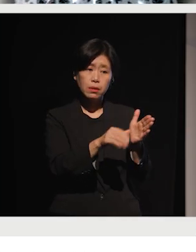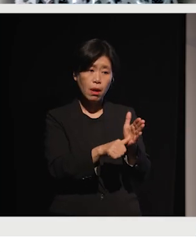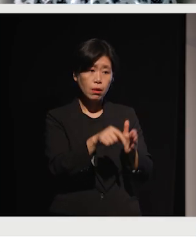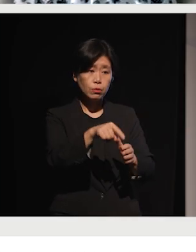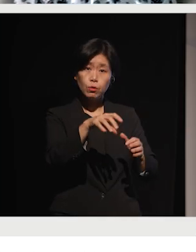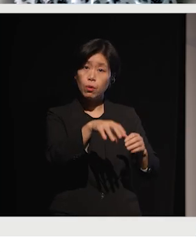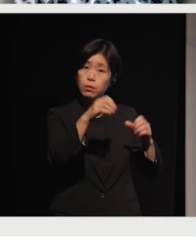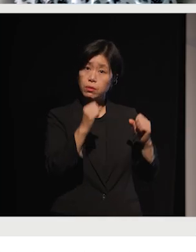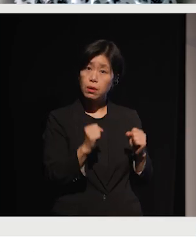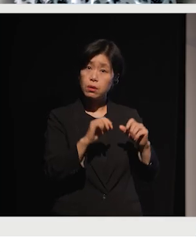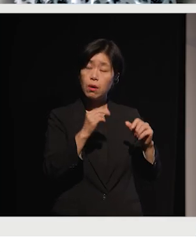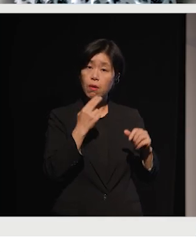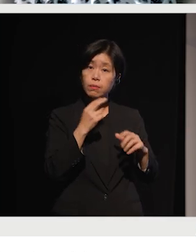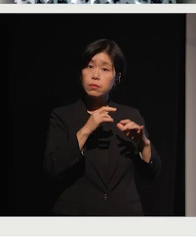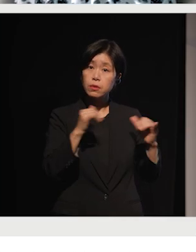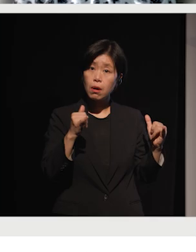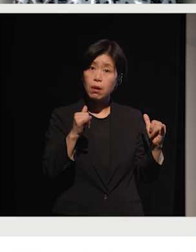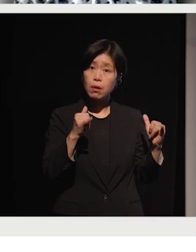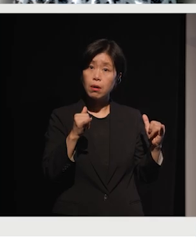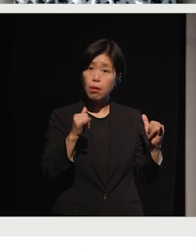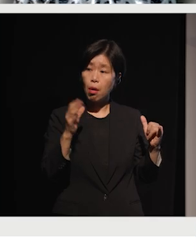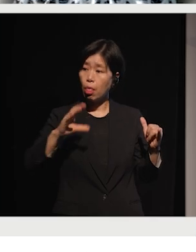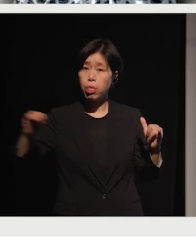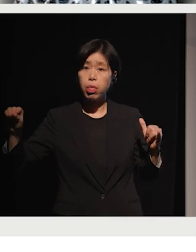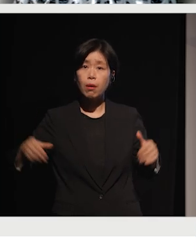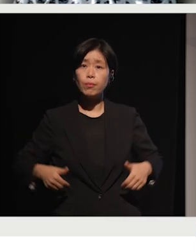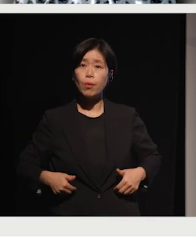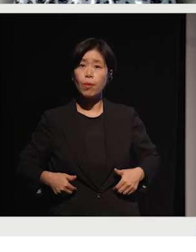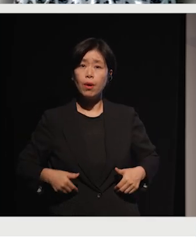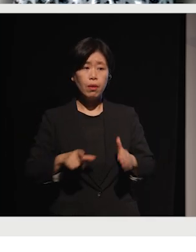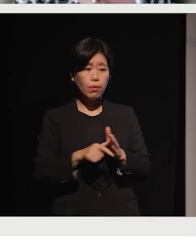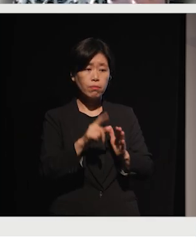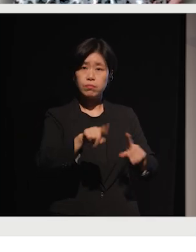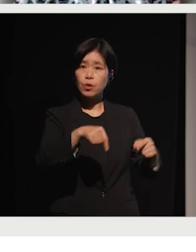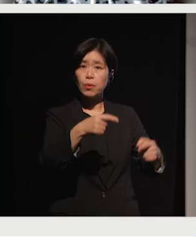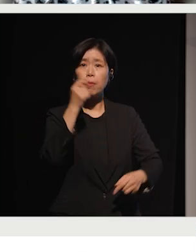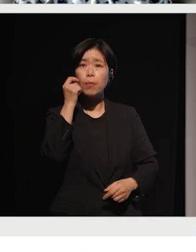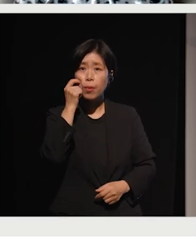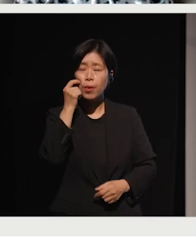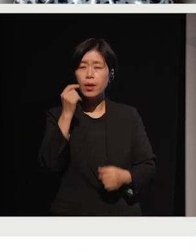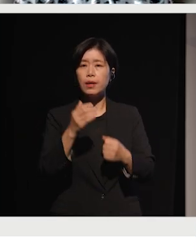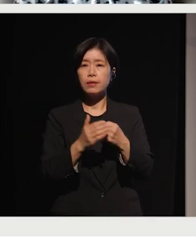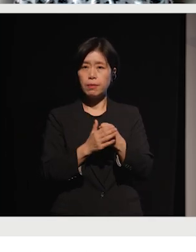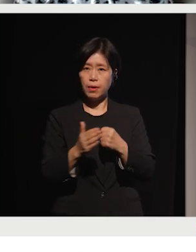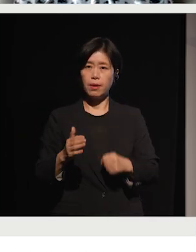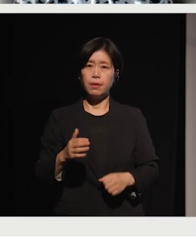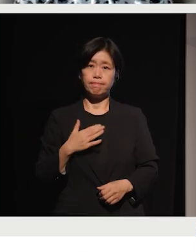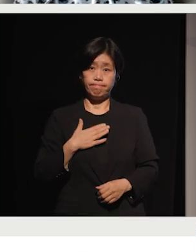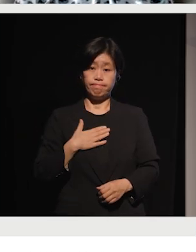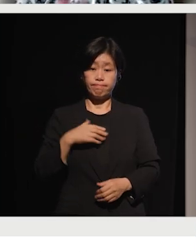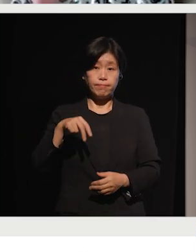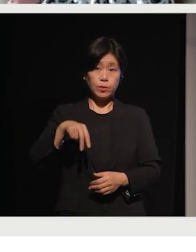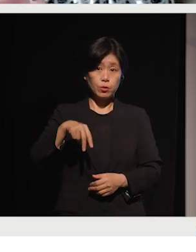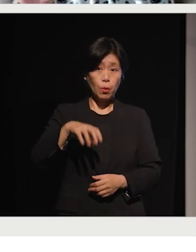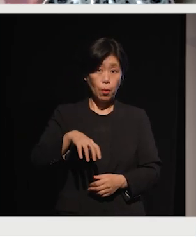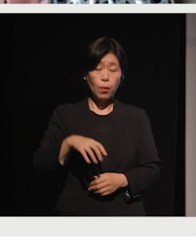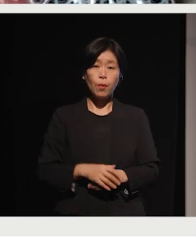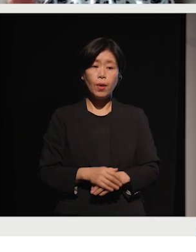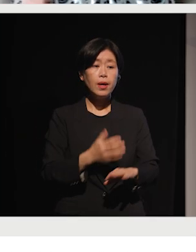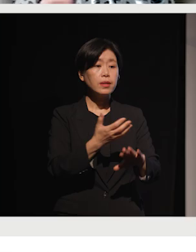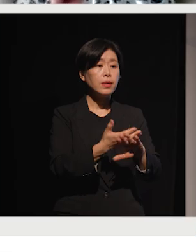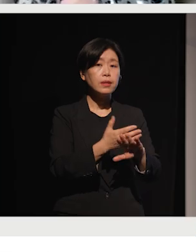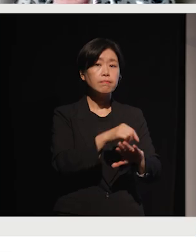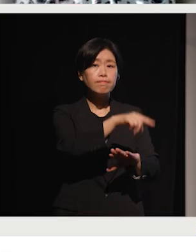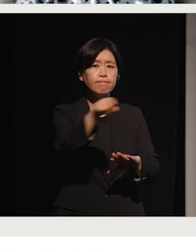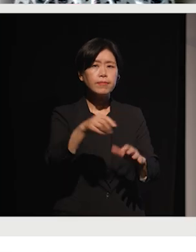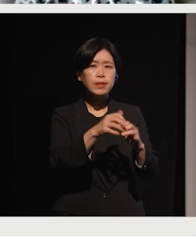where we really have to challenge our colleagues at the Smithsonian museums and in other cultural arts organizations to think